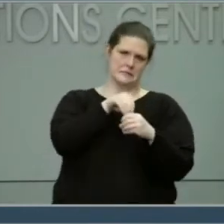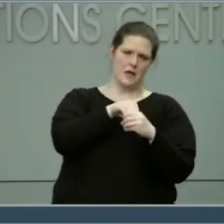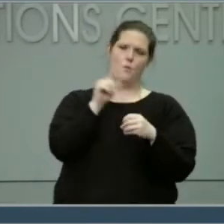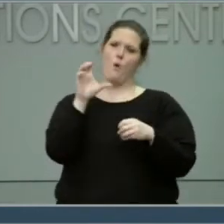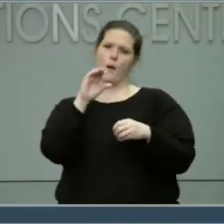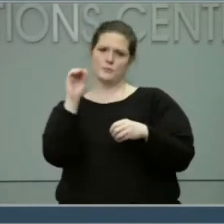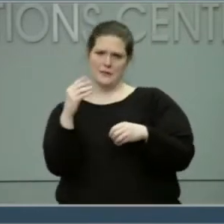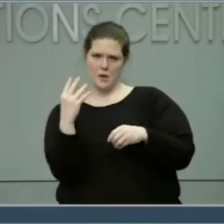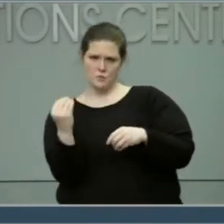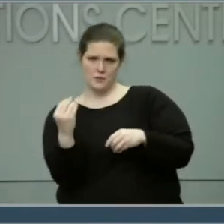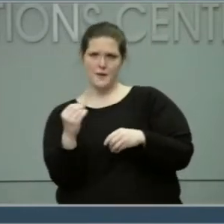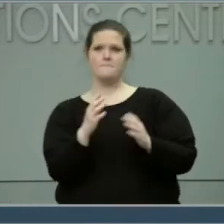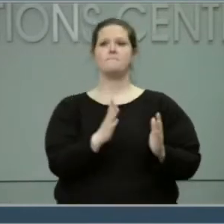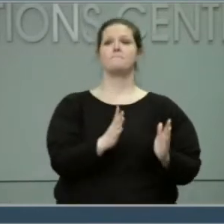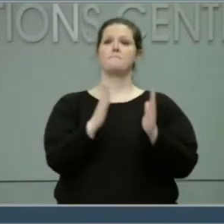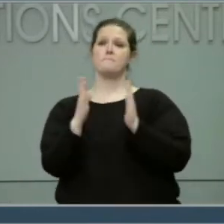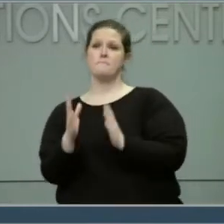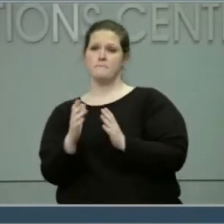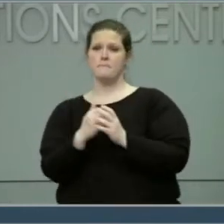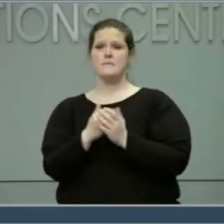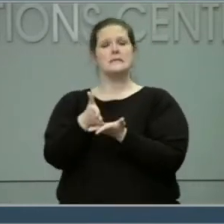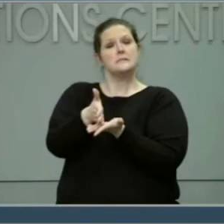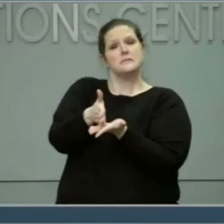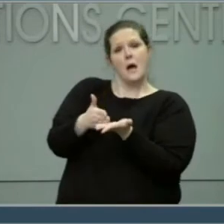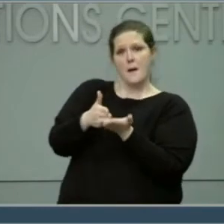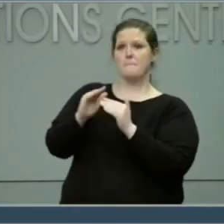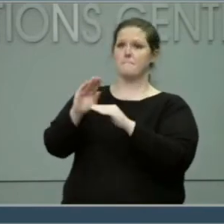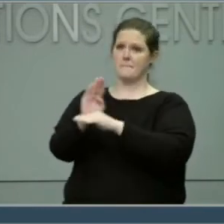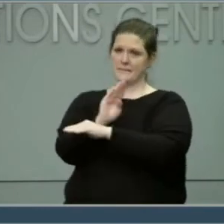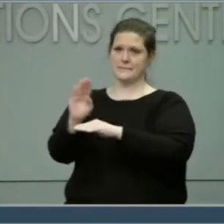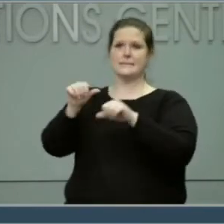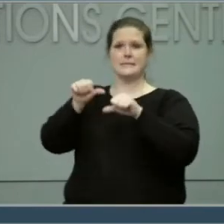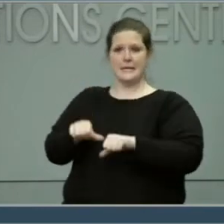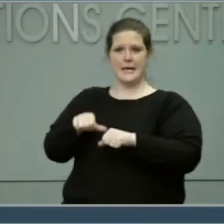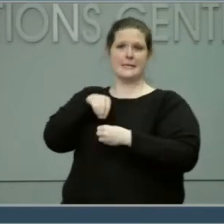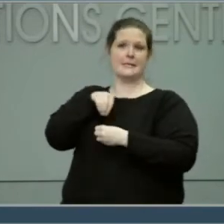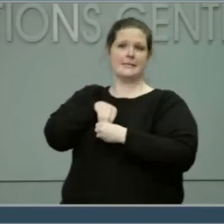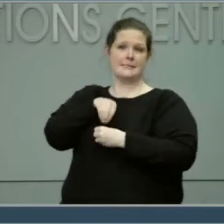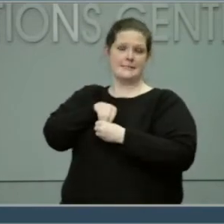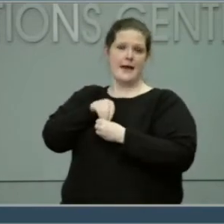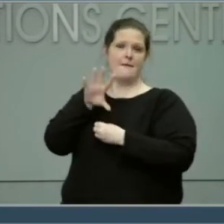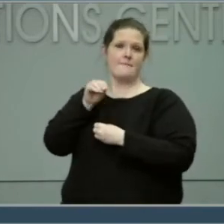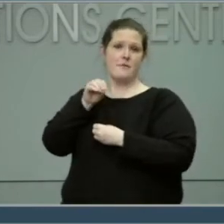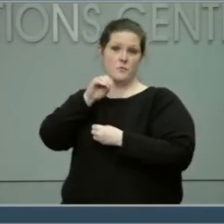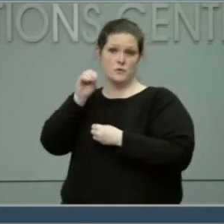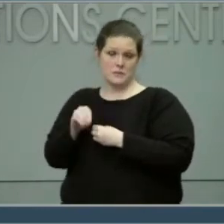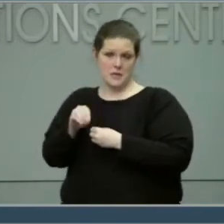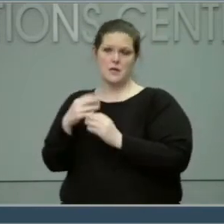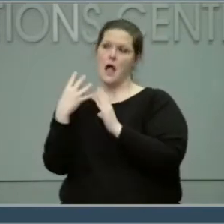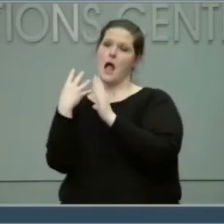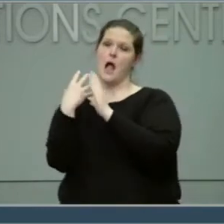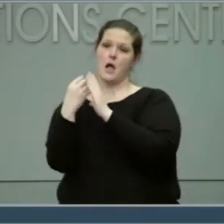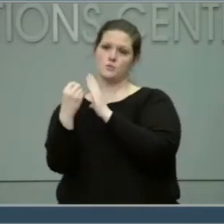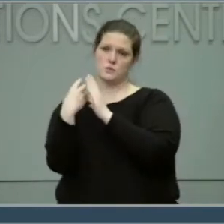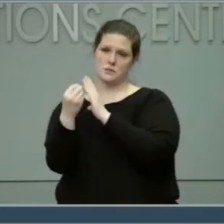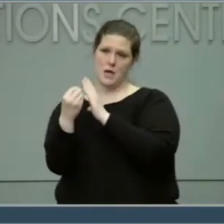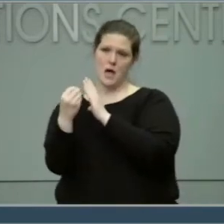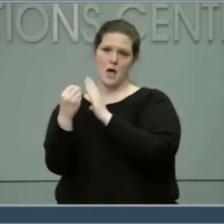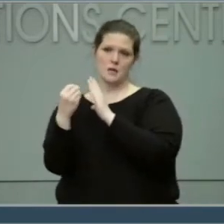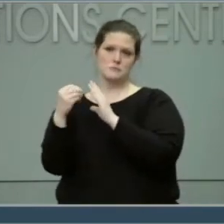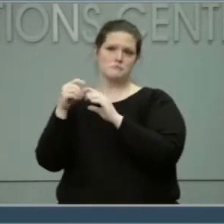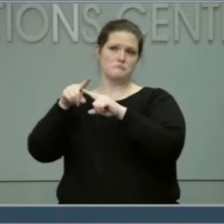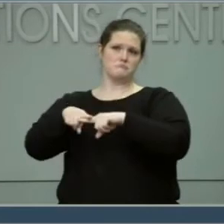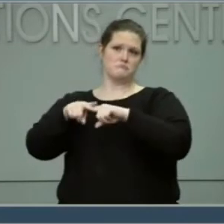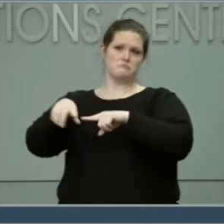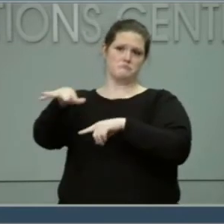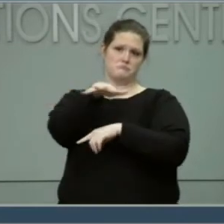increase capacity up to 50% indoors and outdoors. That includes bars, conference